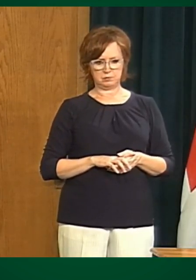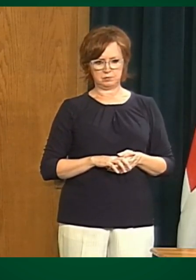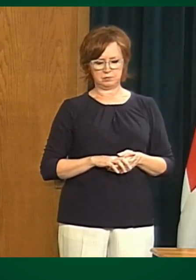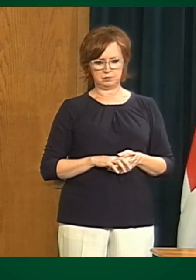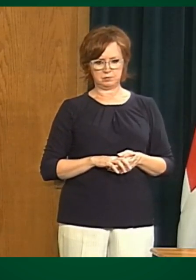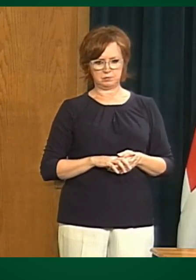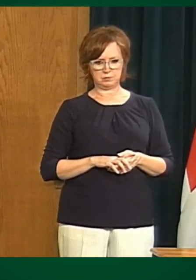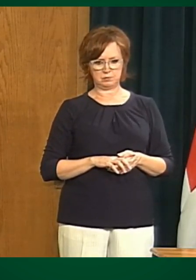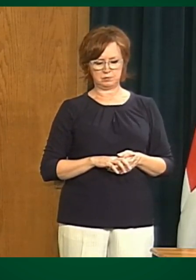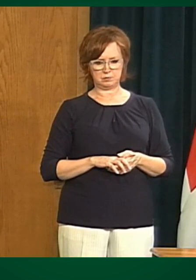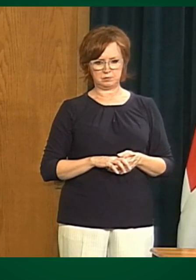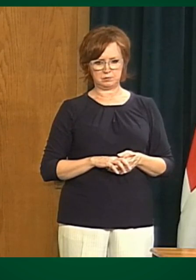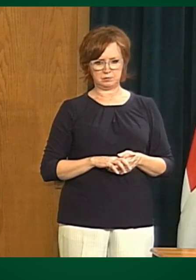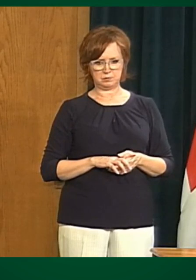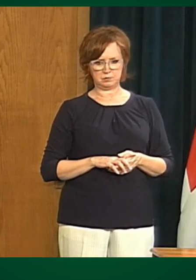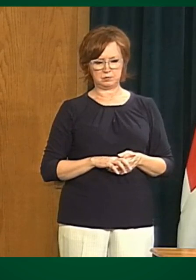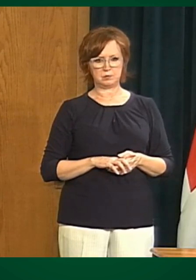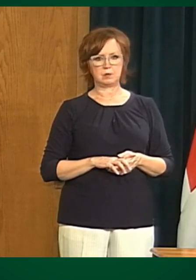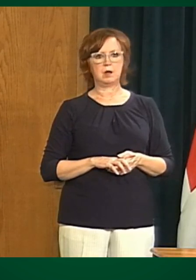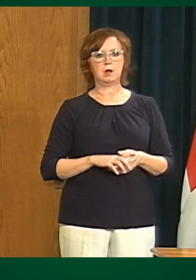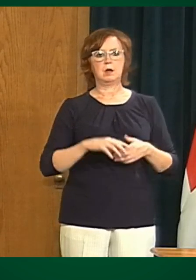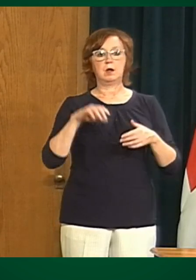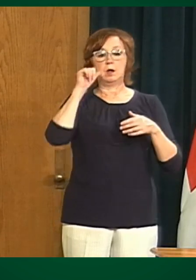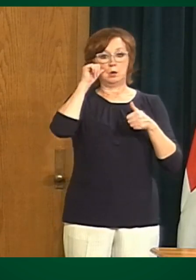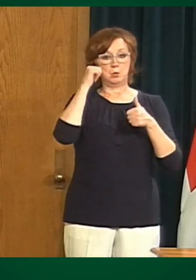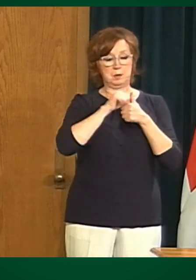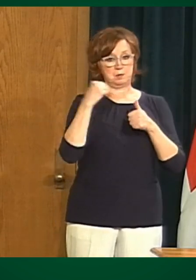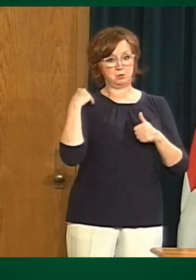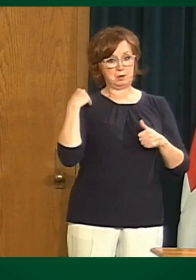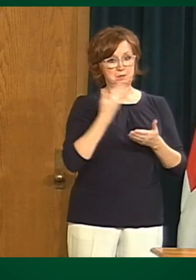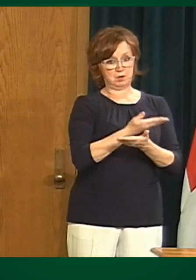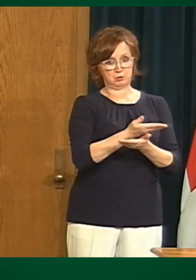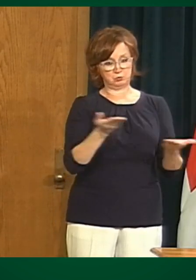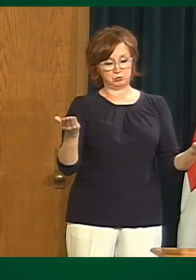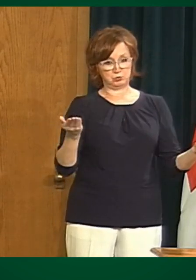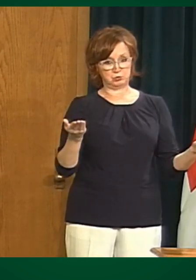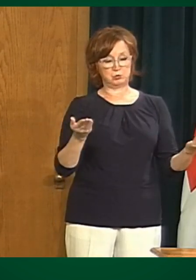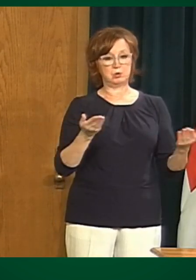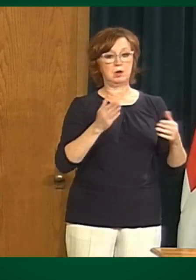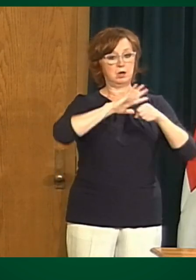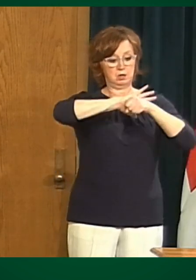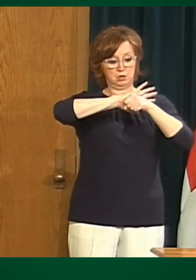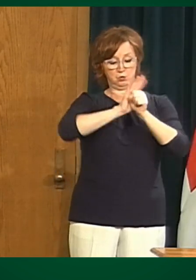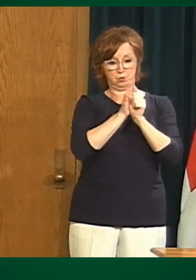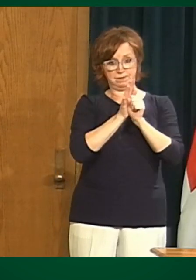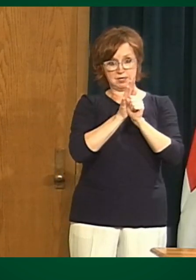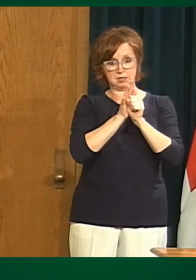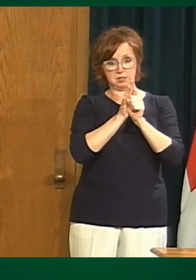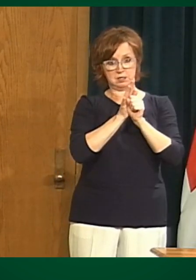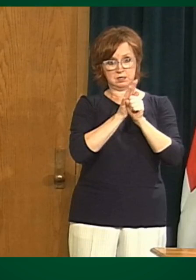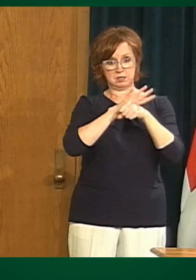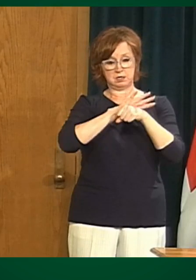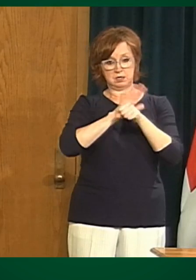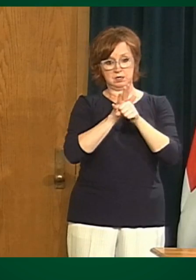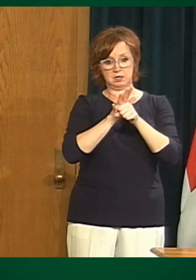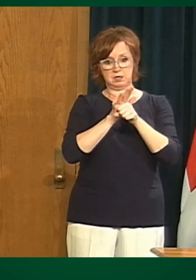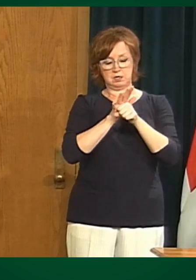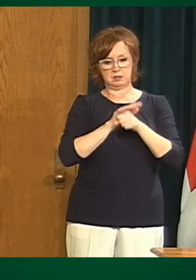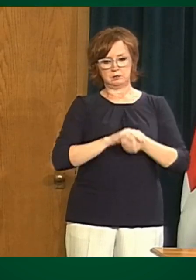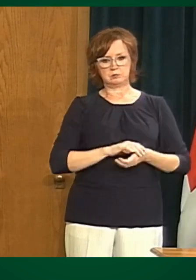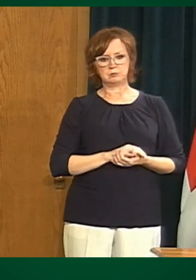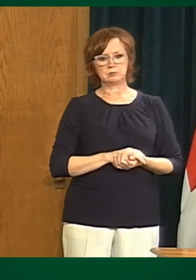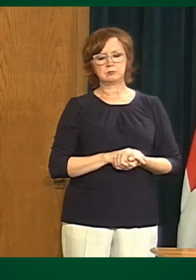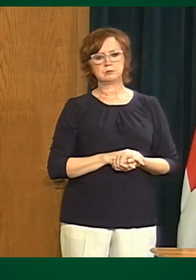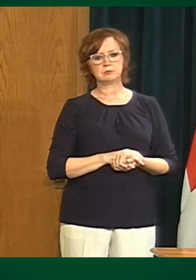the situation of COVID-19, most of the times you will